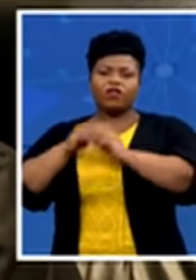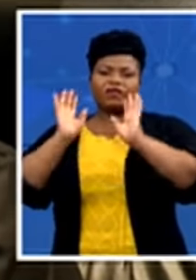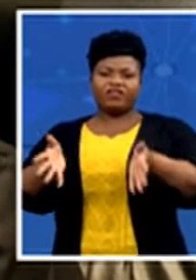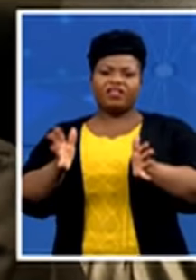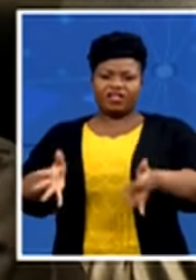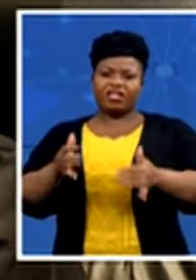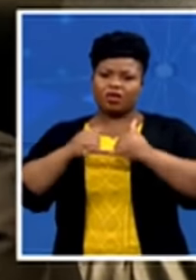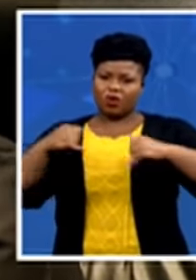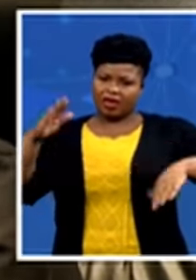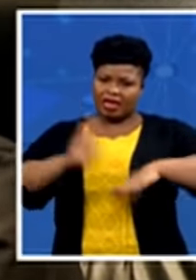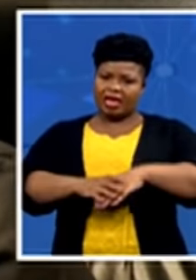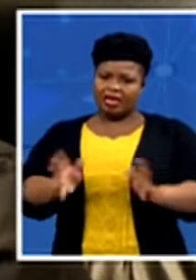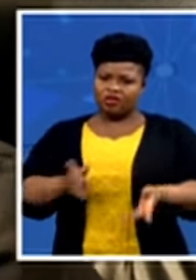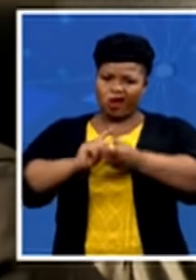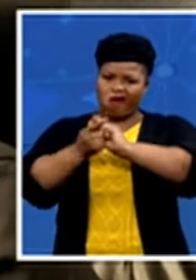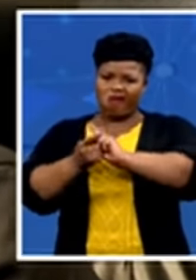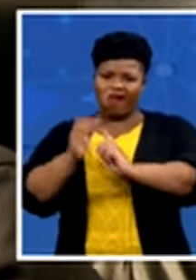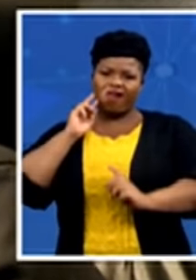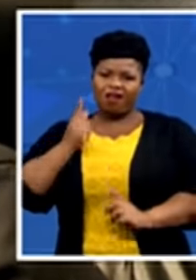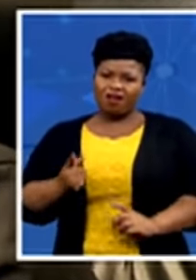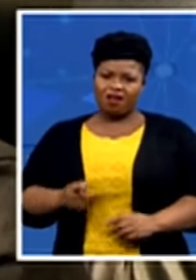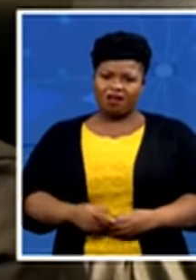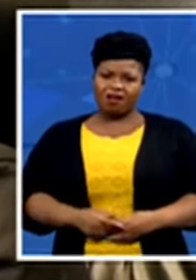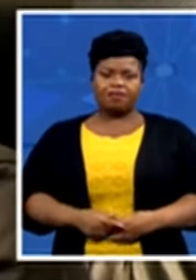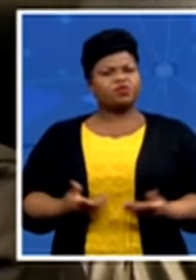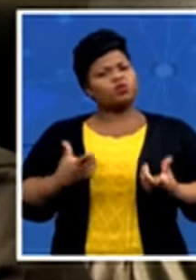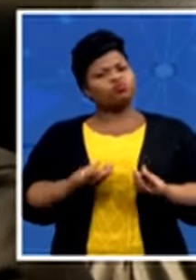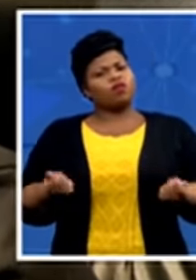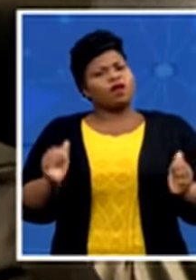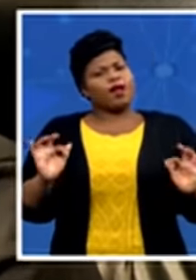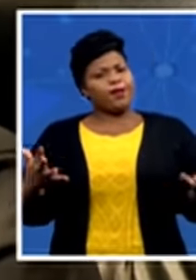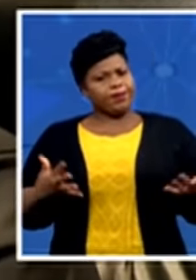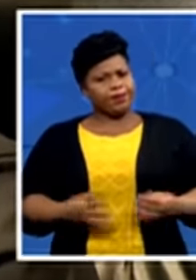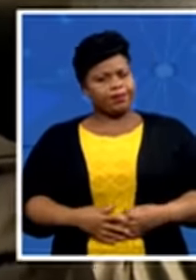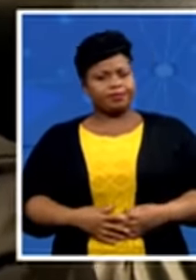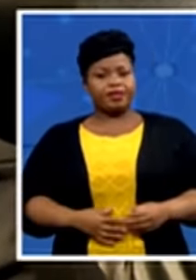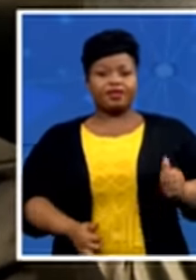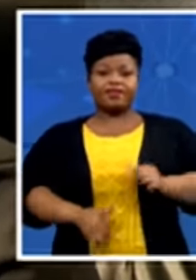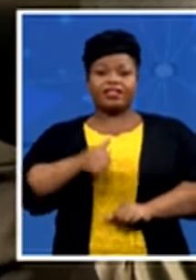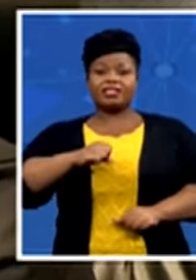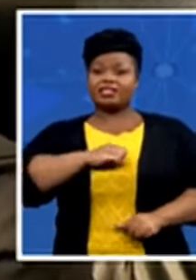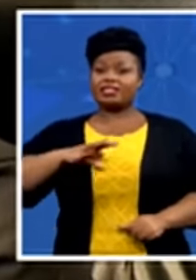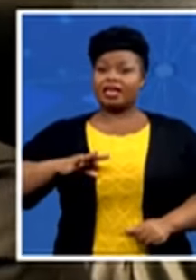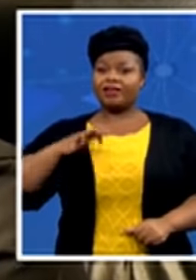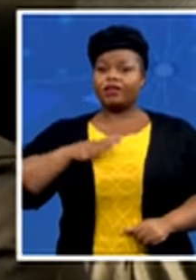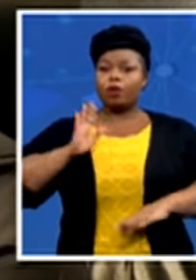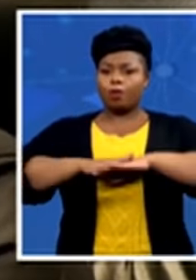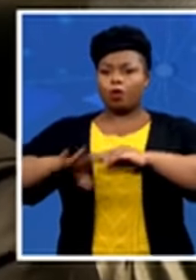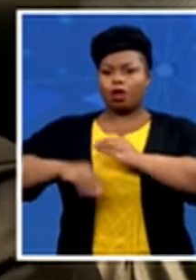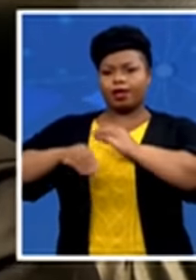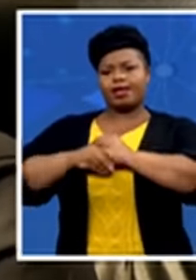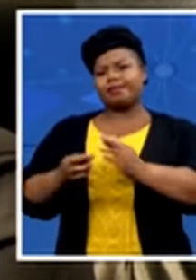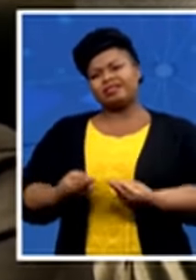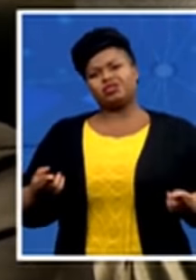that? First, you've got to increase the capacity. We don't have resources, but we have to increase the capacity to enable